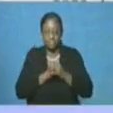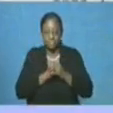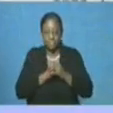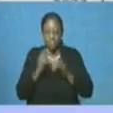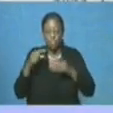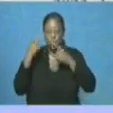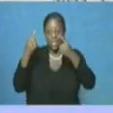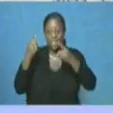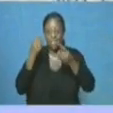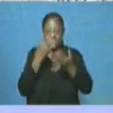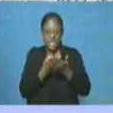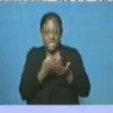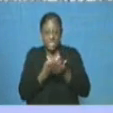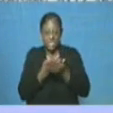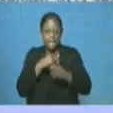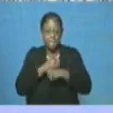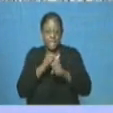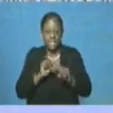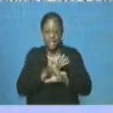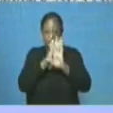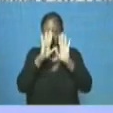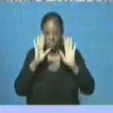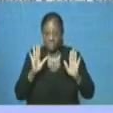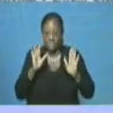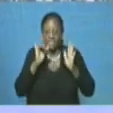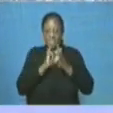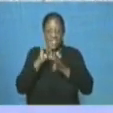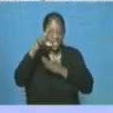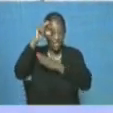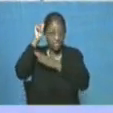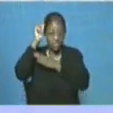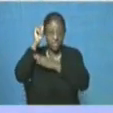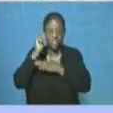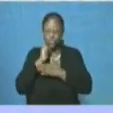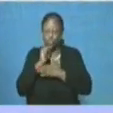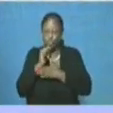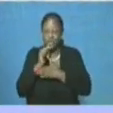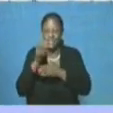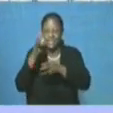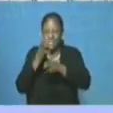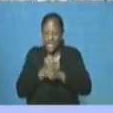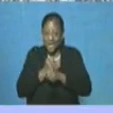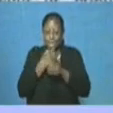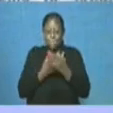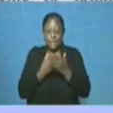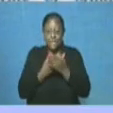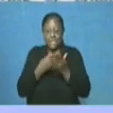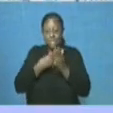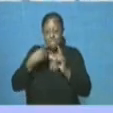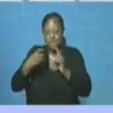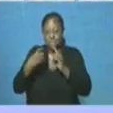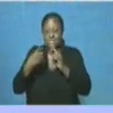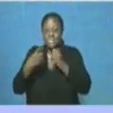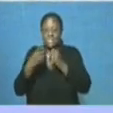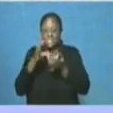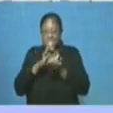Well, the Ministry of Finance made it clear in a release that the government is not borrowing from the central bank and creating money. Instead,